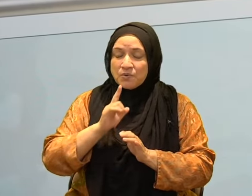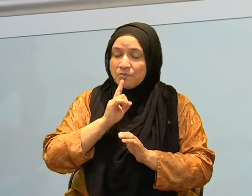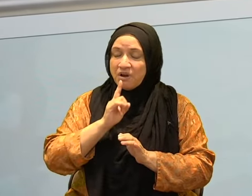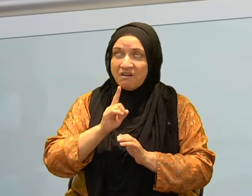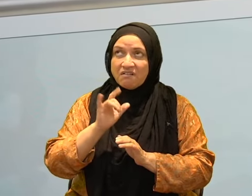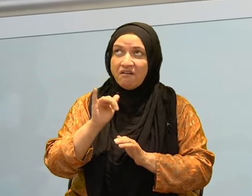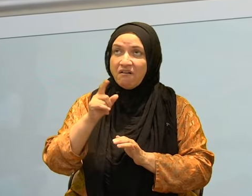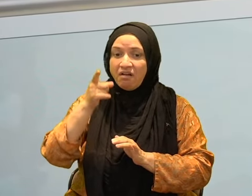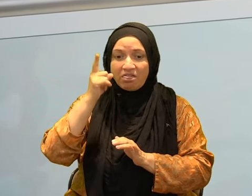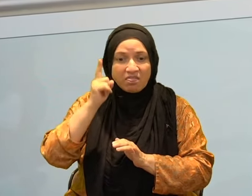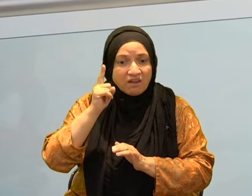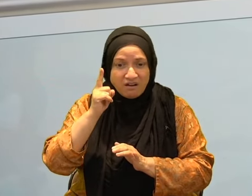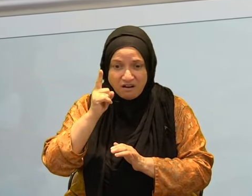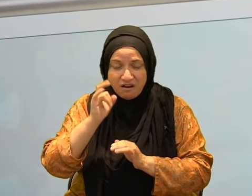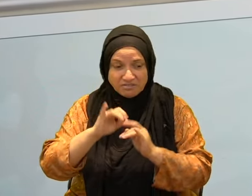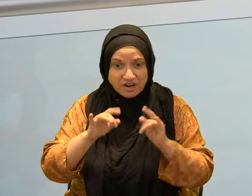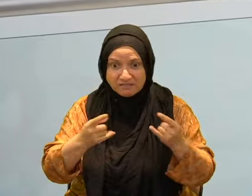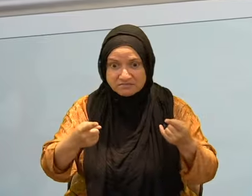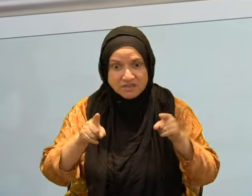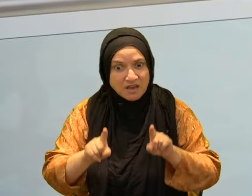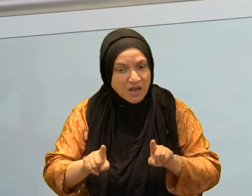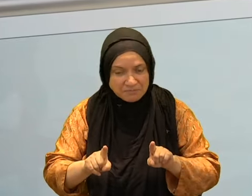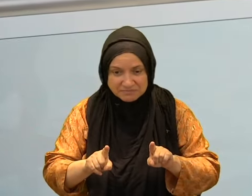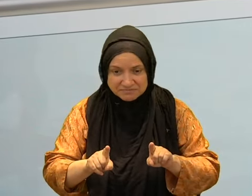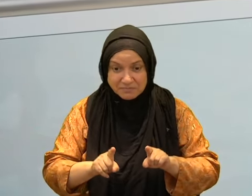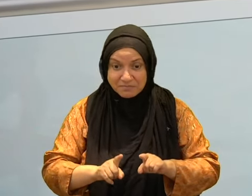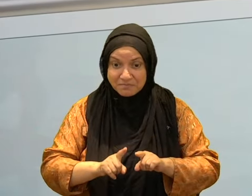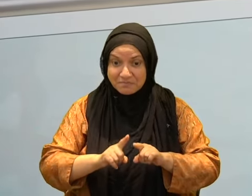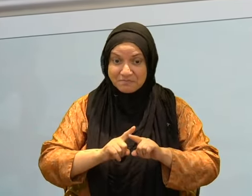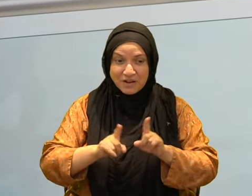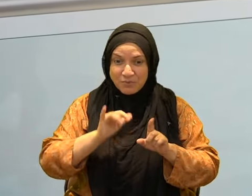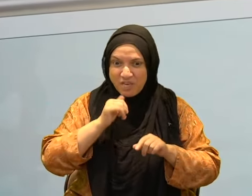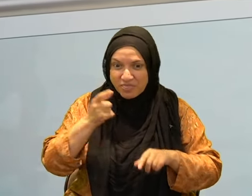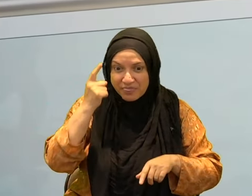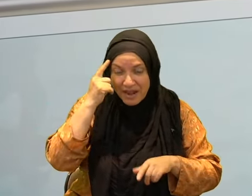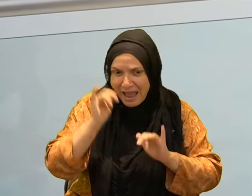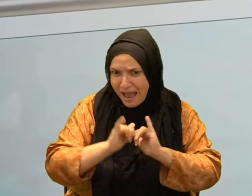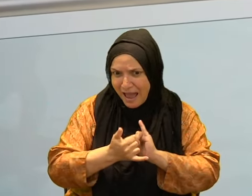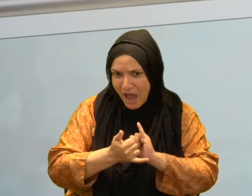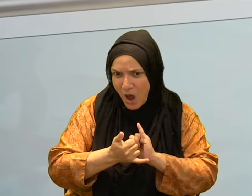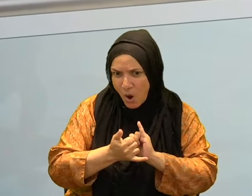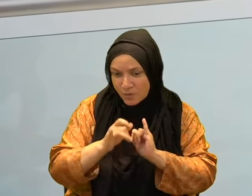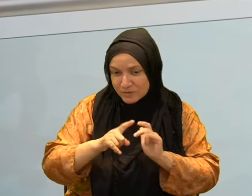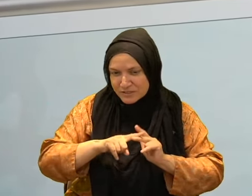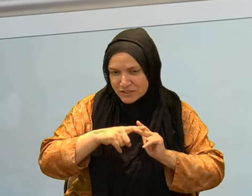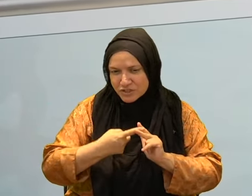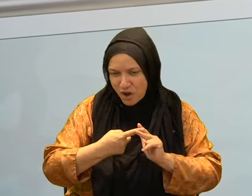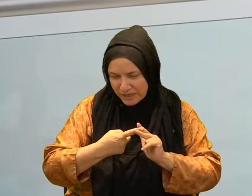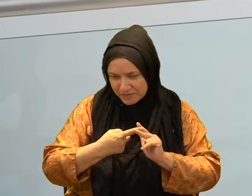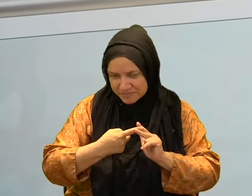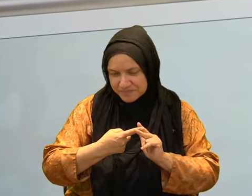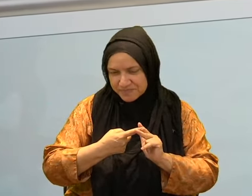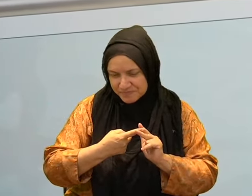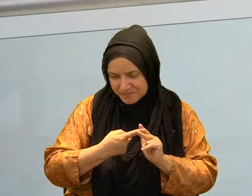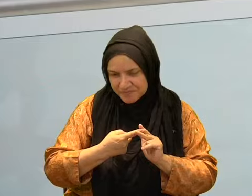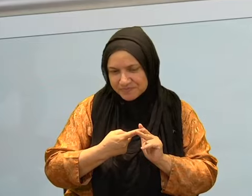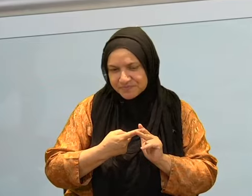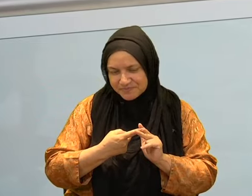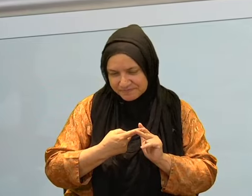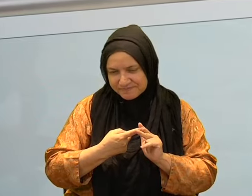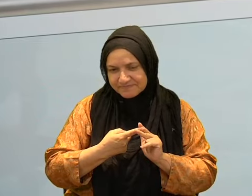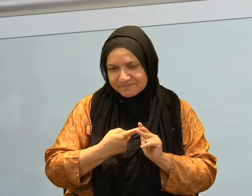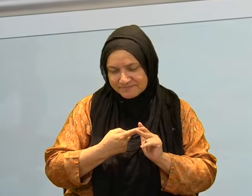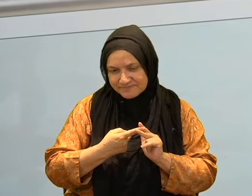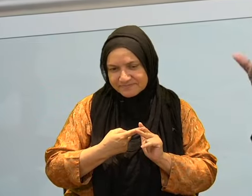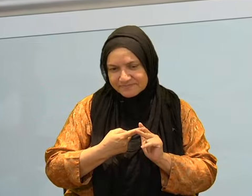far person that is from Allah subhanahu wa ta'ala. What a devastating situation. We hate it. Sometimes it's very obvious to the eye. A person walks in the